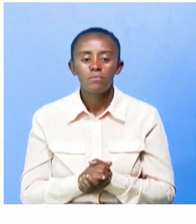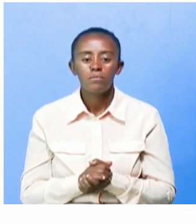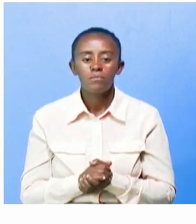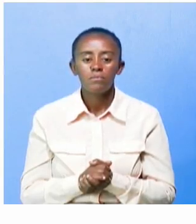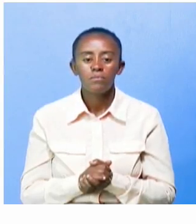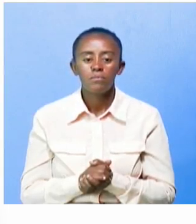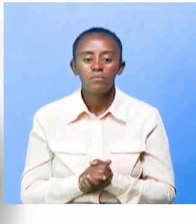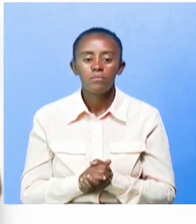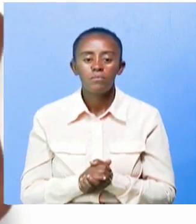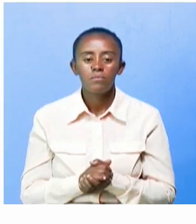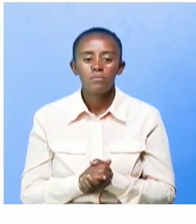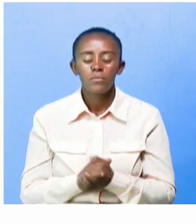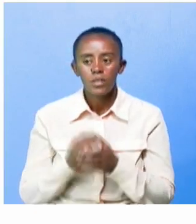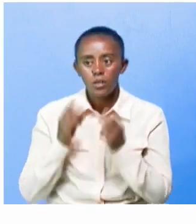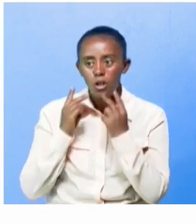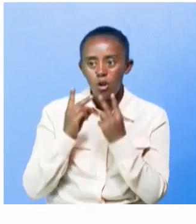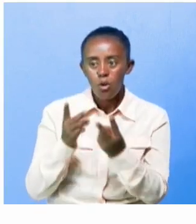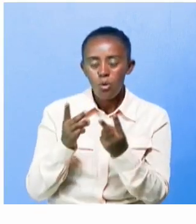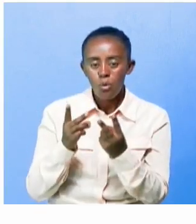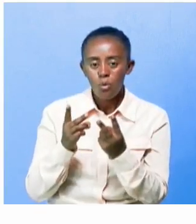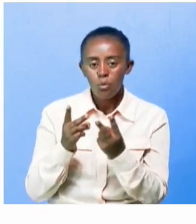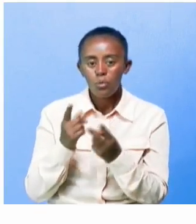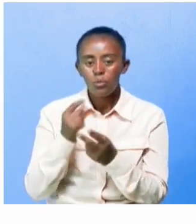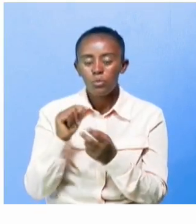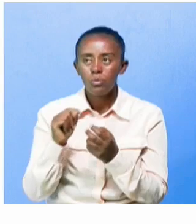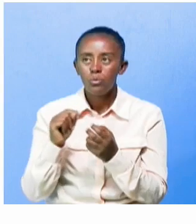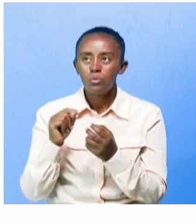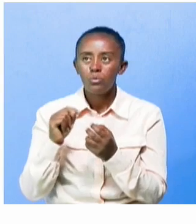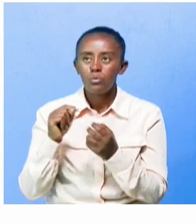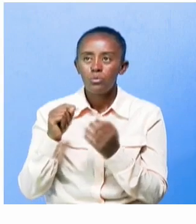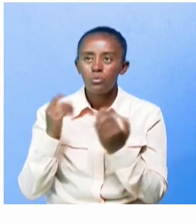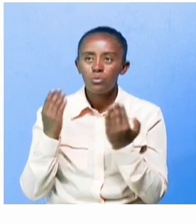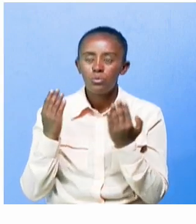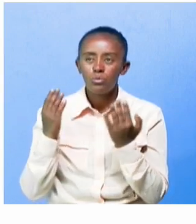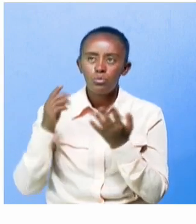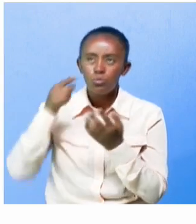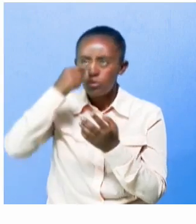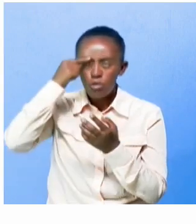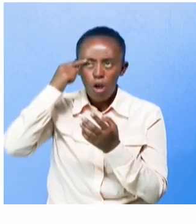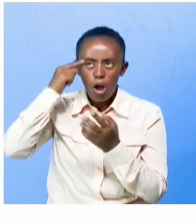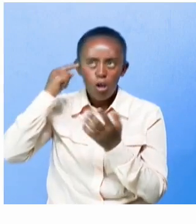Look at those dark clouds.